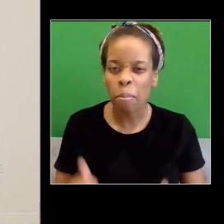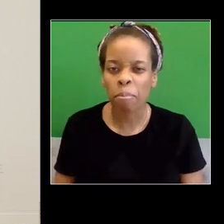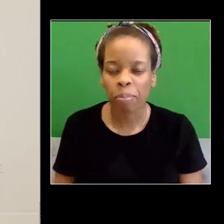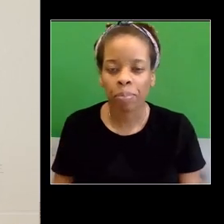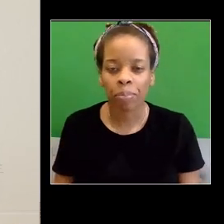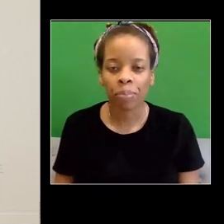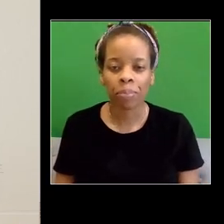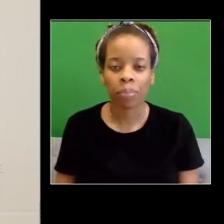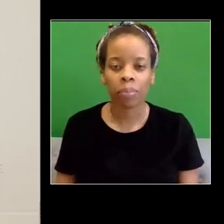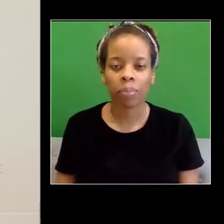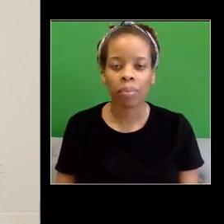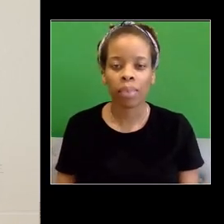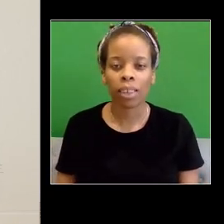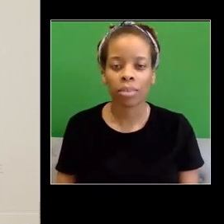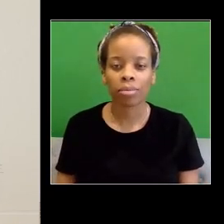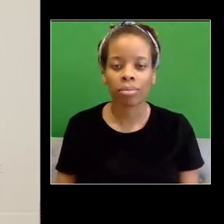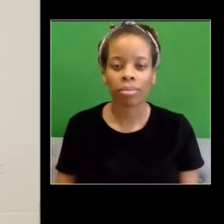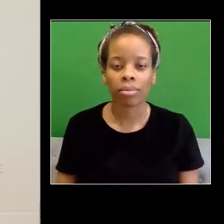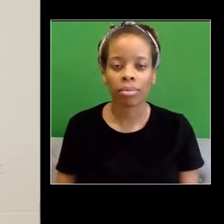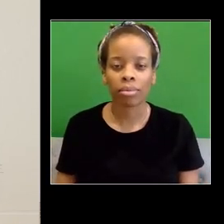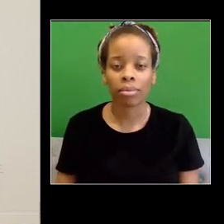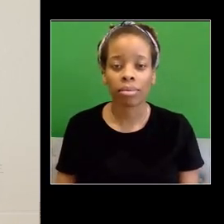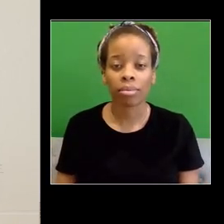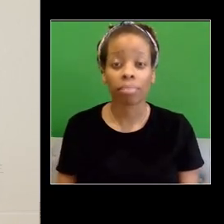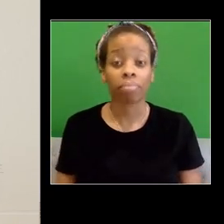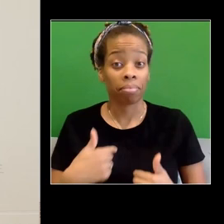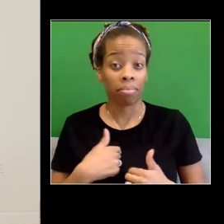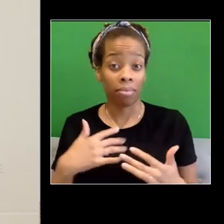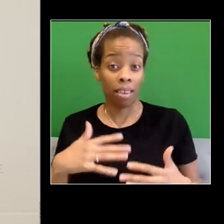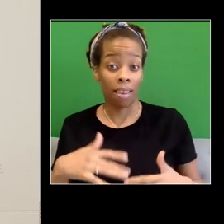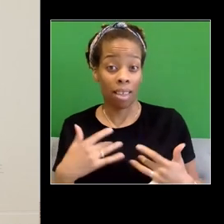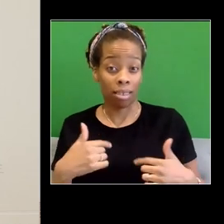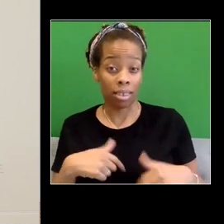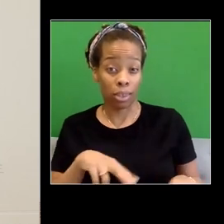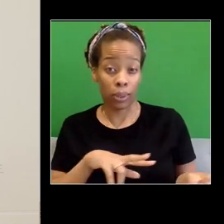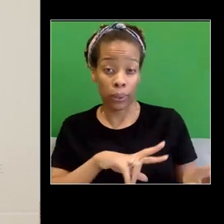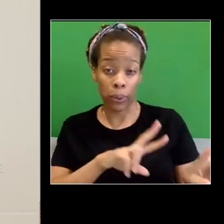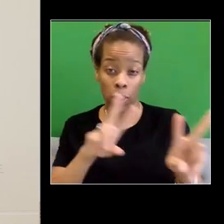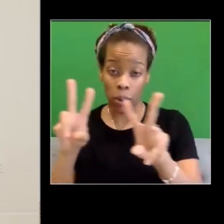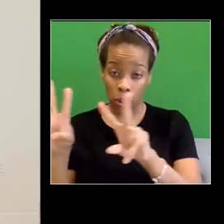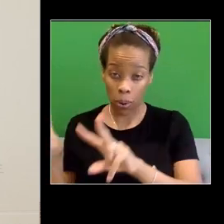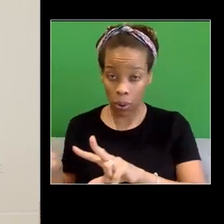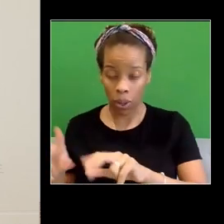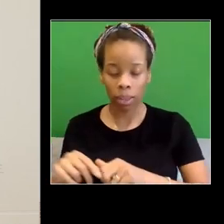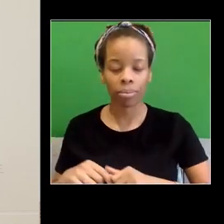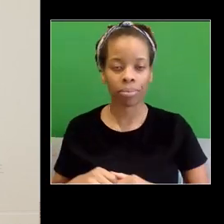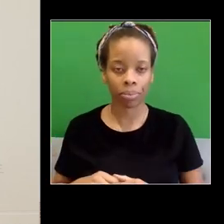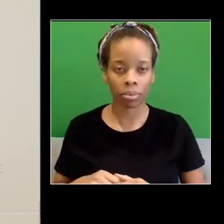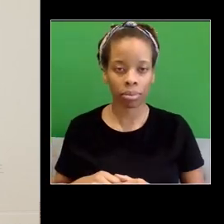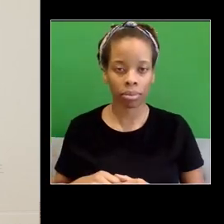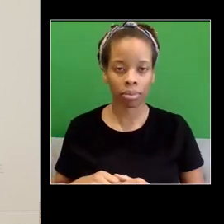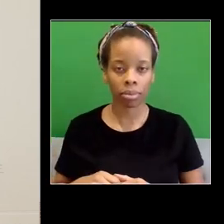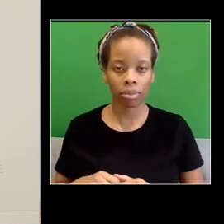Mm-hmm. I think what I felt I saw here was in the beautiful installation, which does